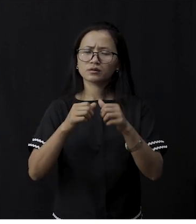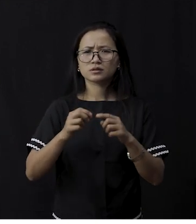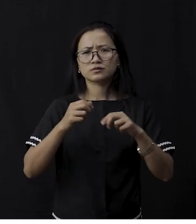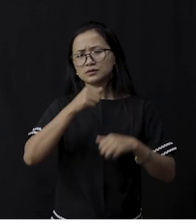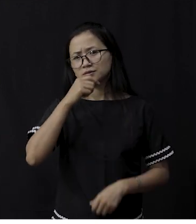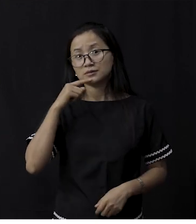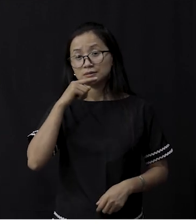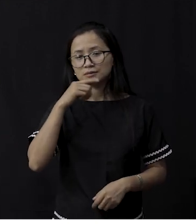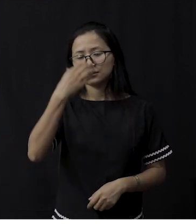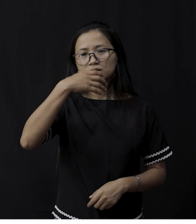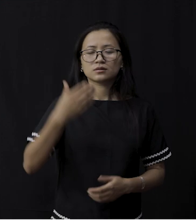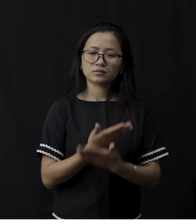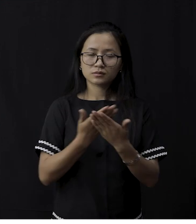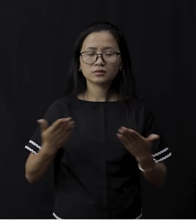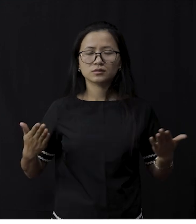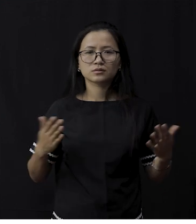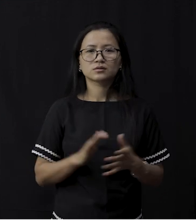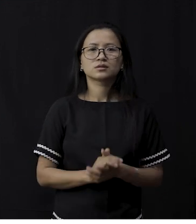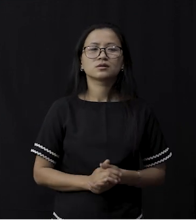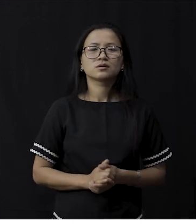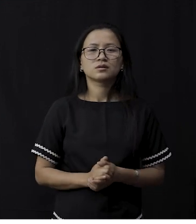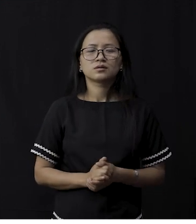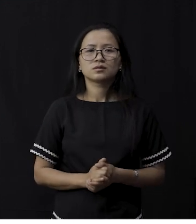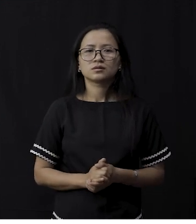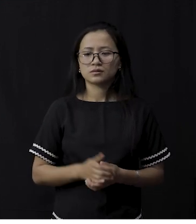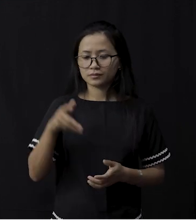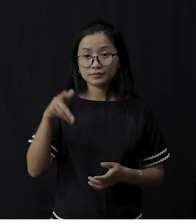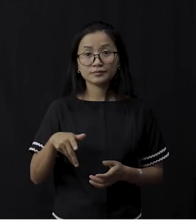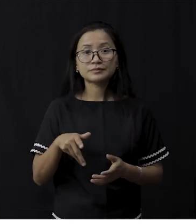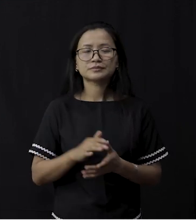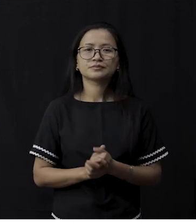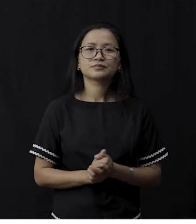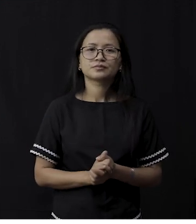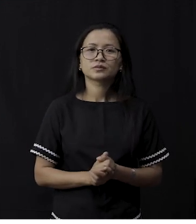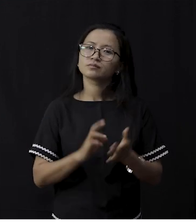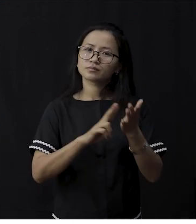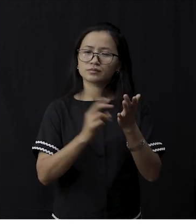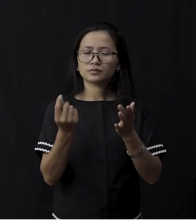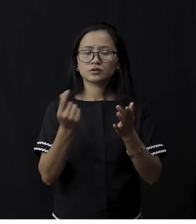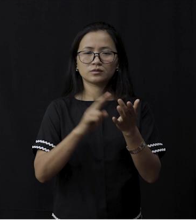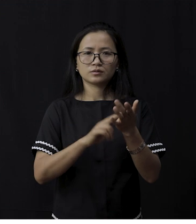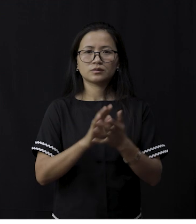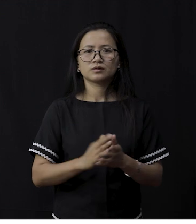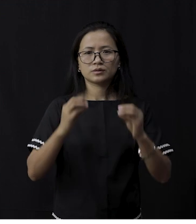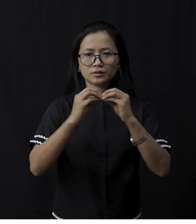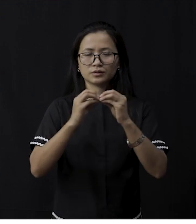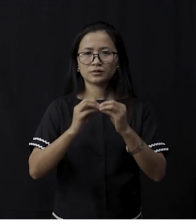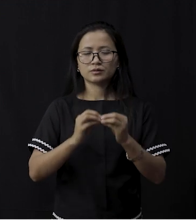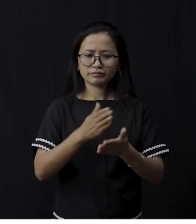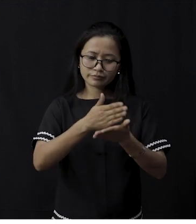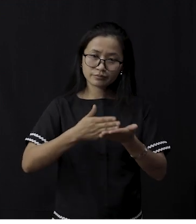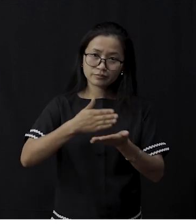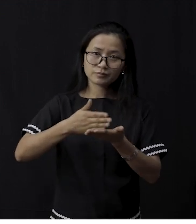remember, apple is a thing, and that is why it is a noun. B for bread.